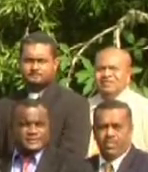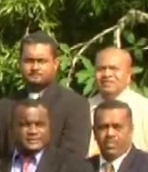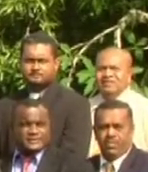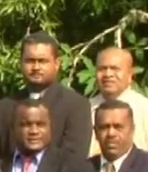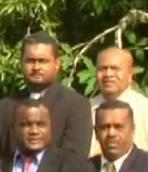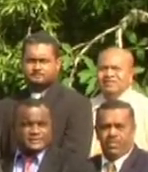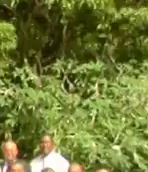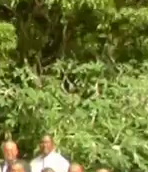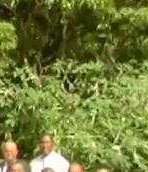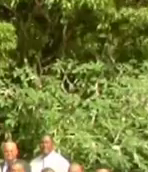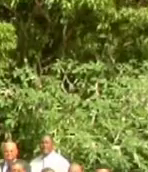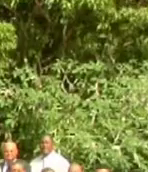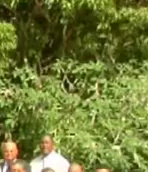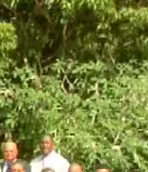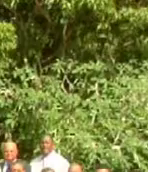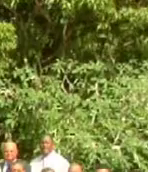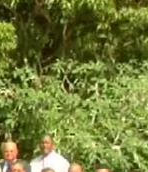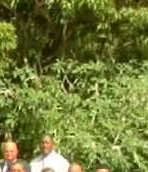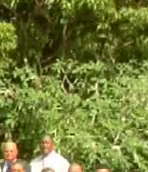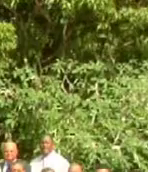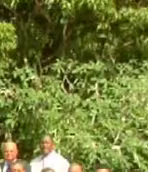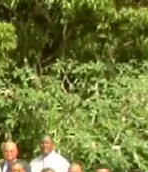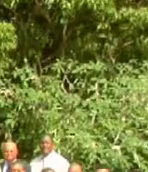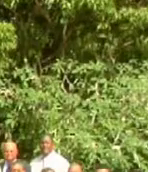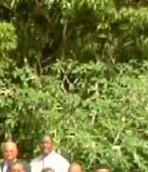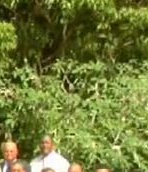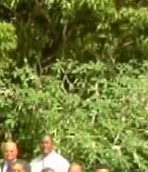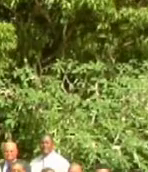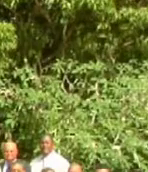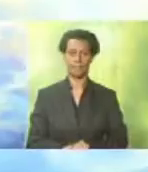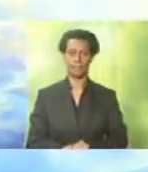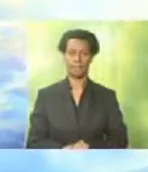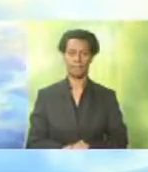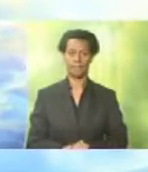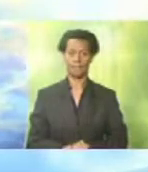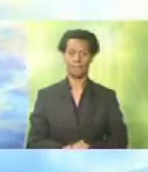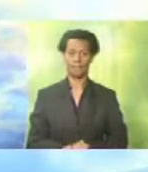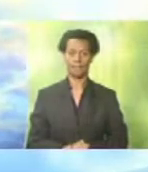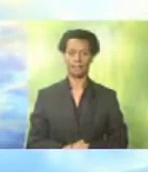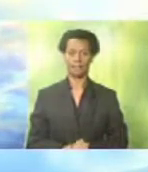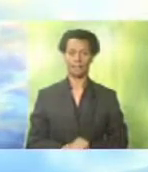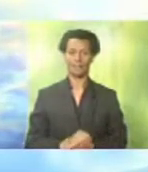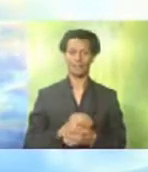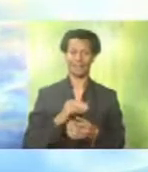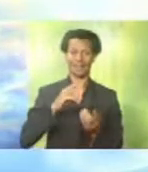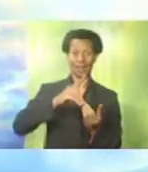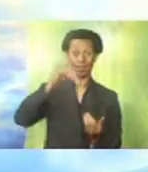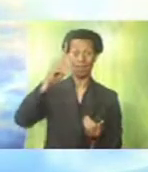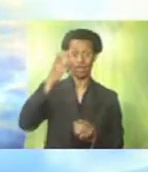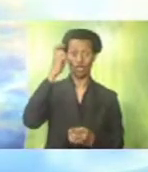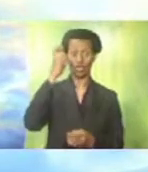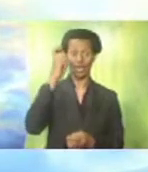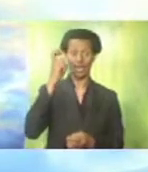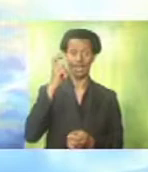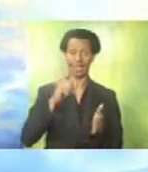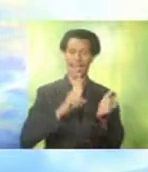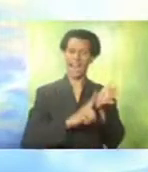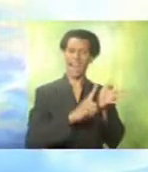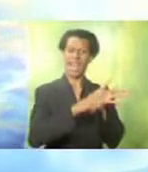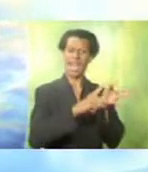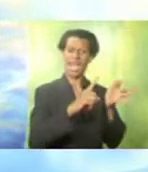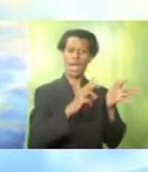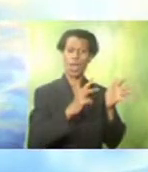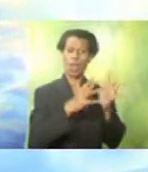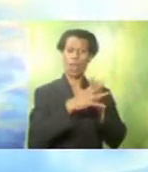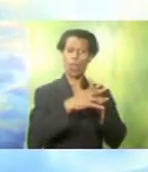and former Fijian diplomats are also invited as speakers at the training. Still on the diplomatic training, Lieutenant Colonel Naomi Leweni, who